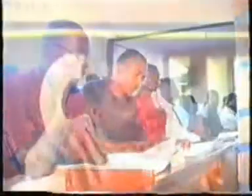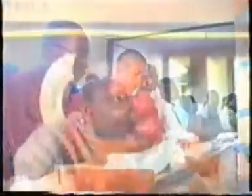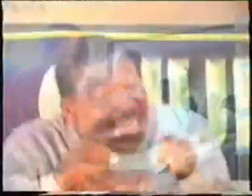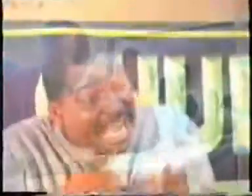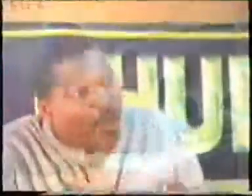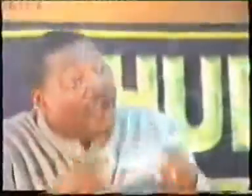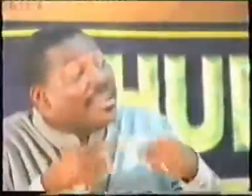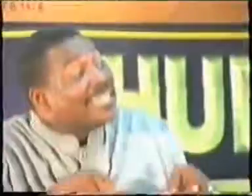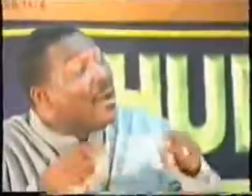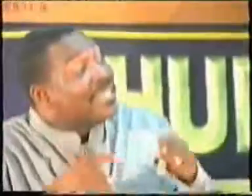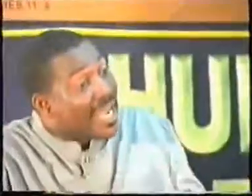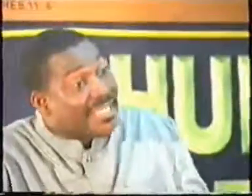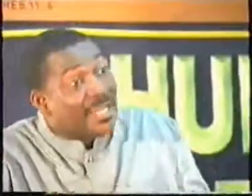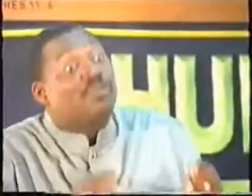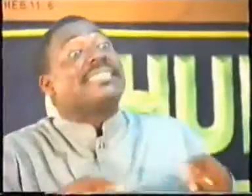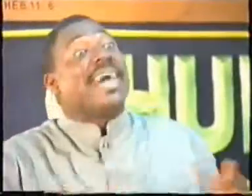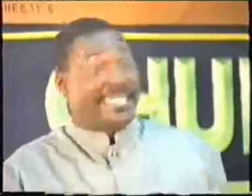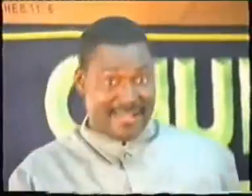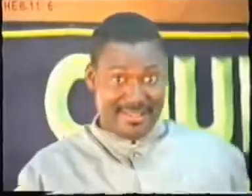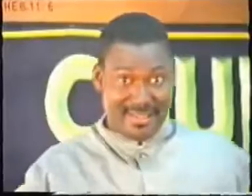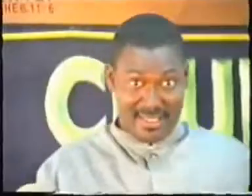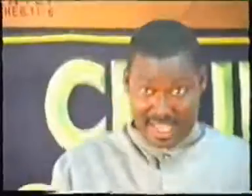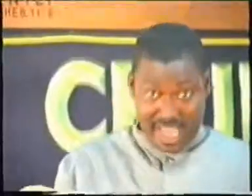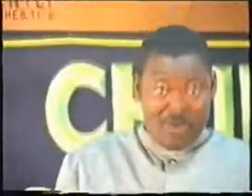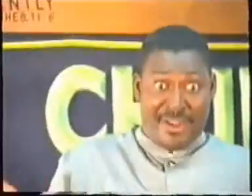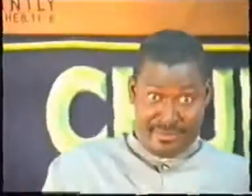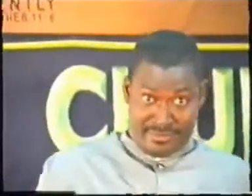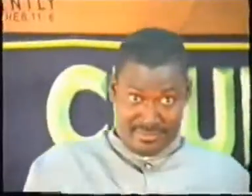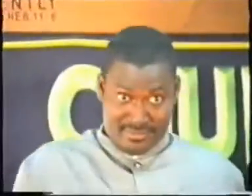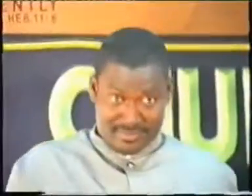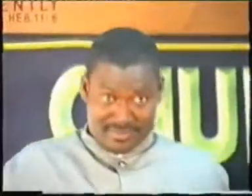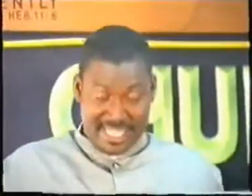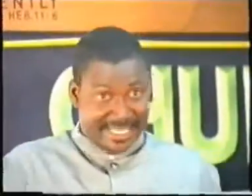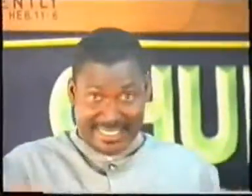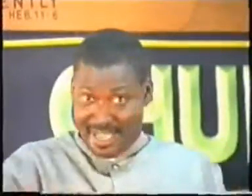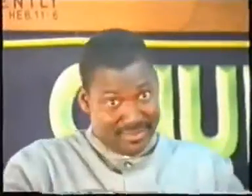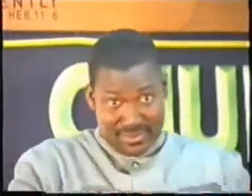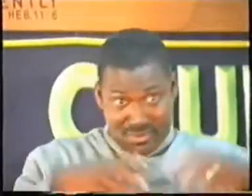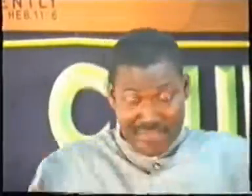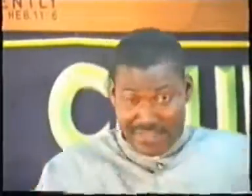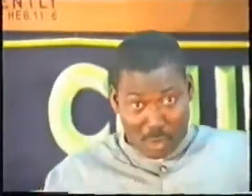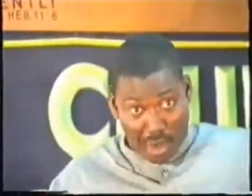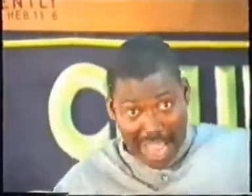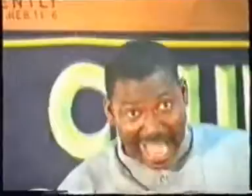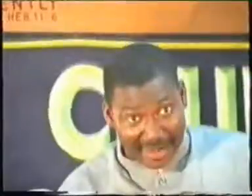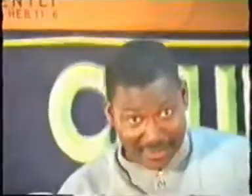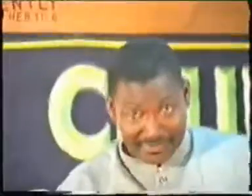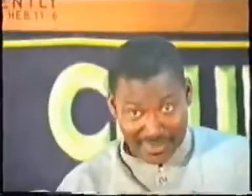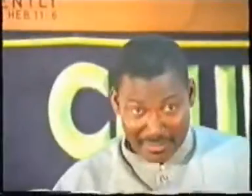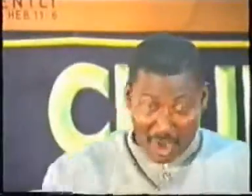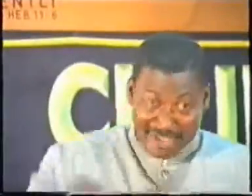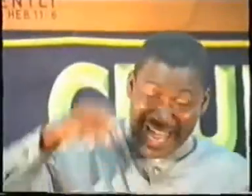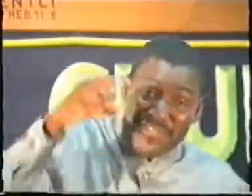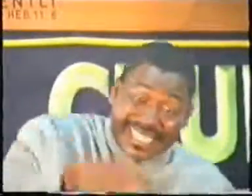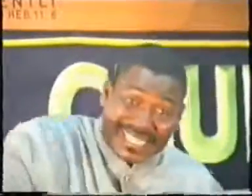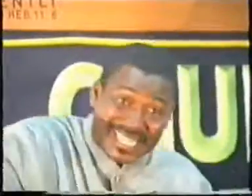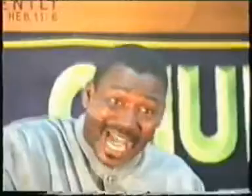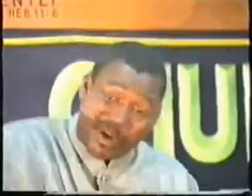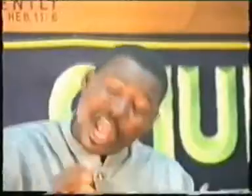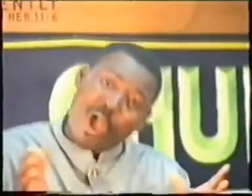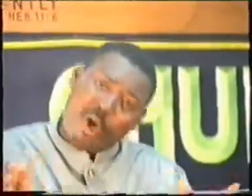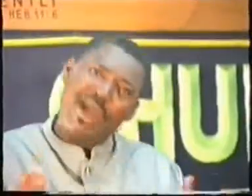titi efie enna wa adwen kire won se se utu tight a eno anu no na je se we have been koya anu no. Because